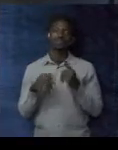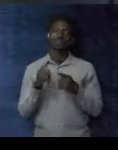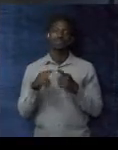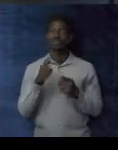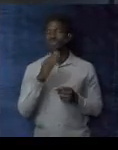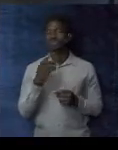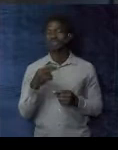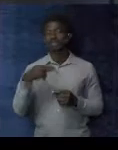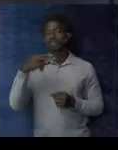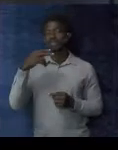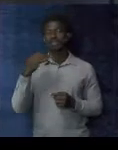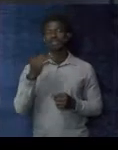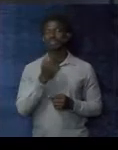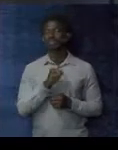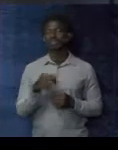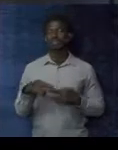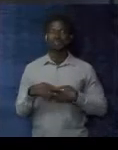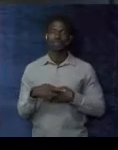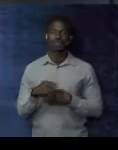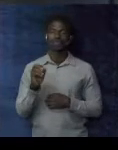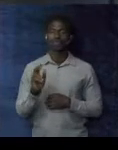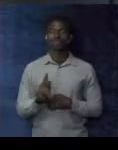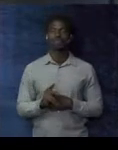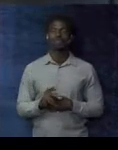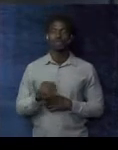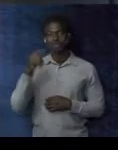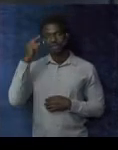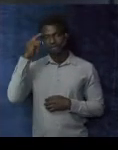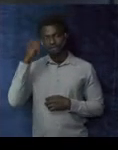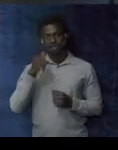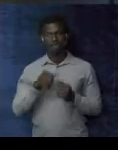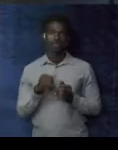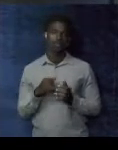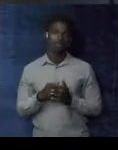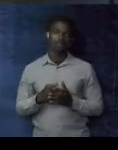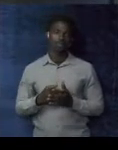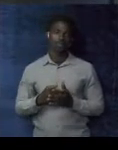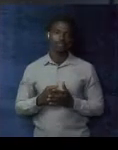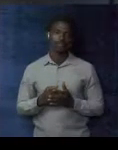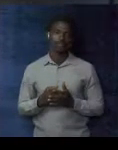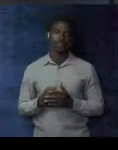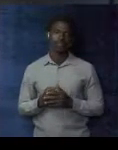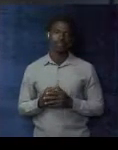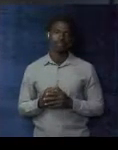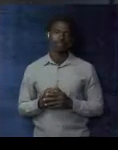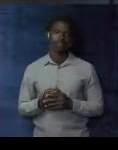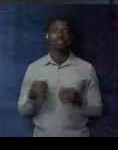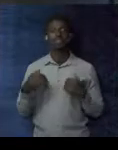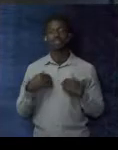is likely going to be the height of a room? Okay, so think about it.